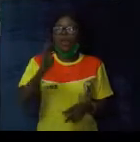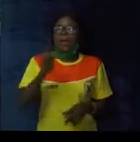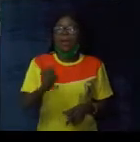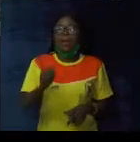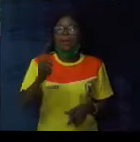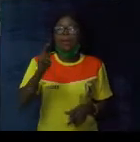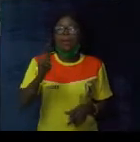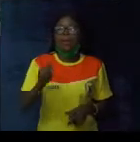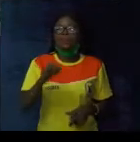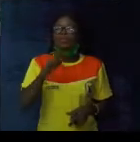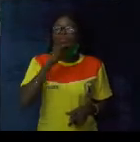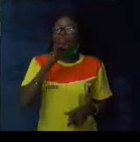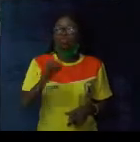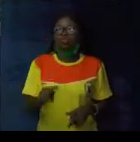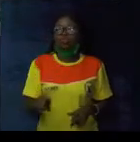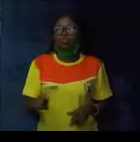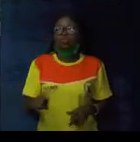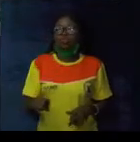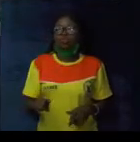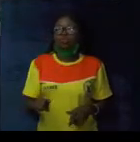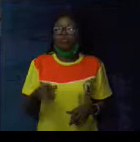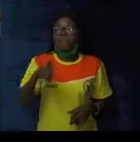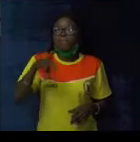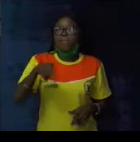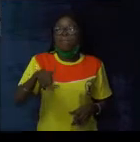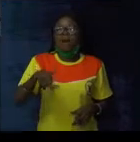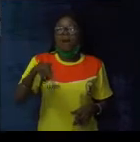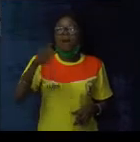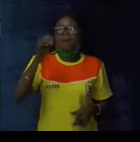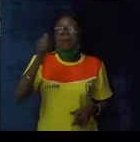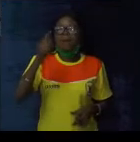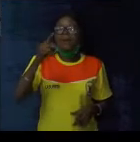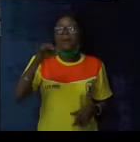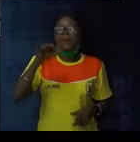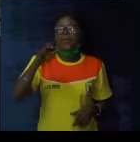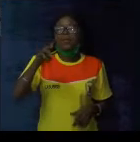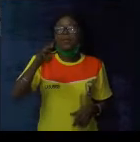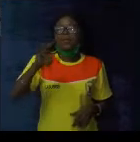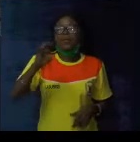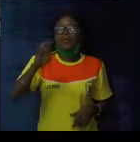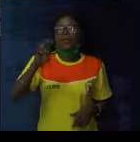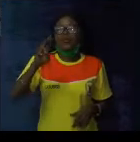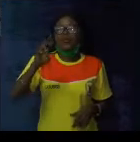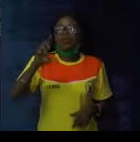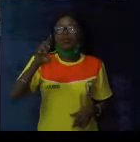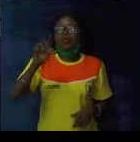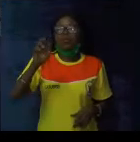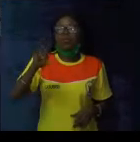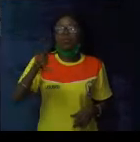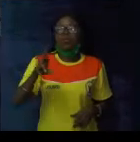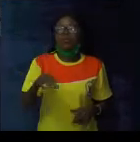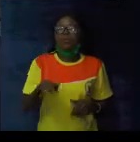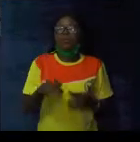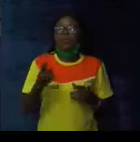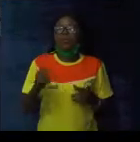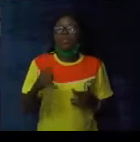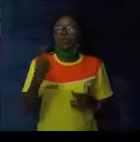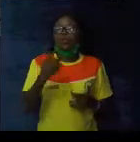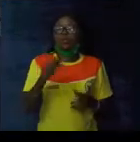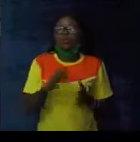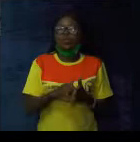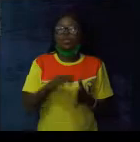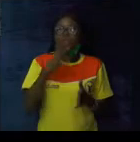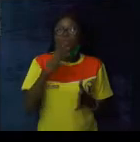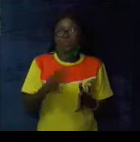so MN is not perpendicular, it is parallel. DC is the same line. DC is the same thing as